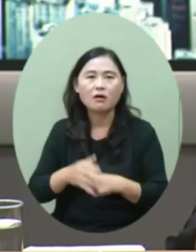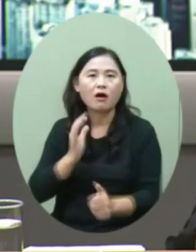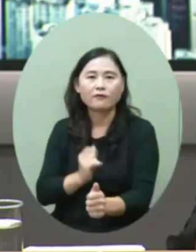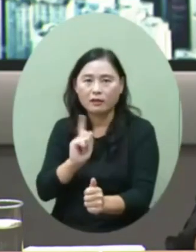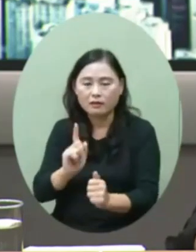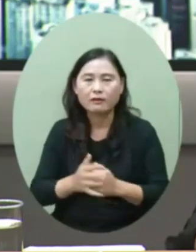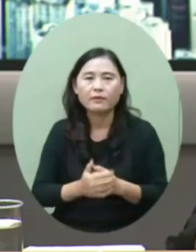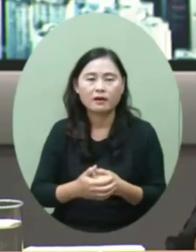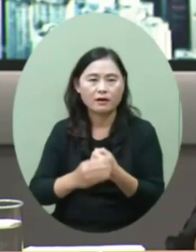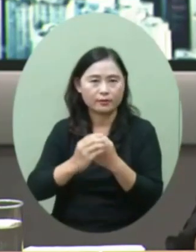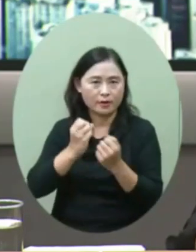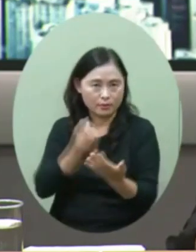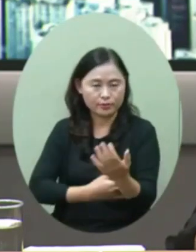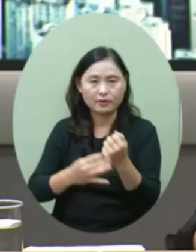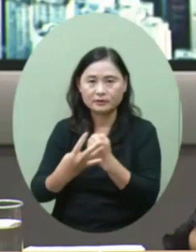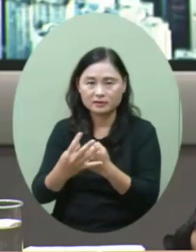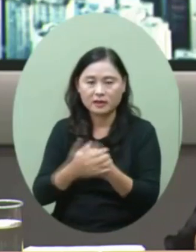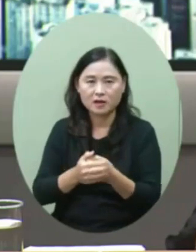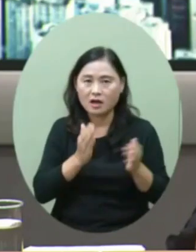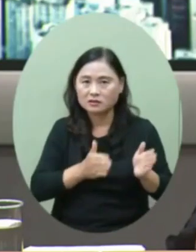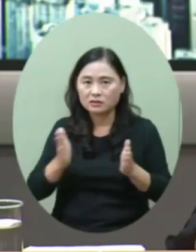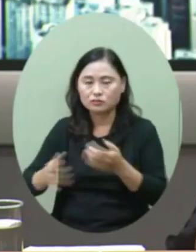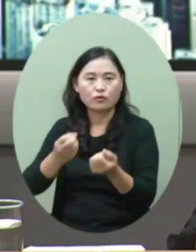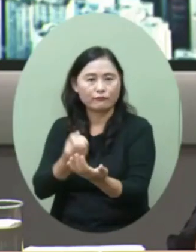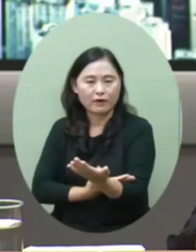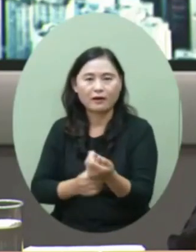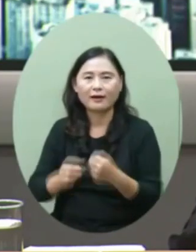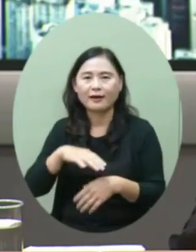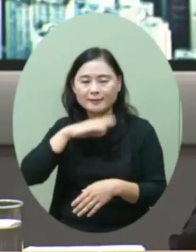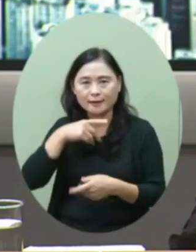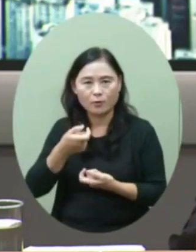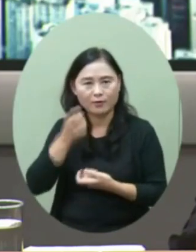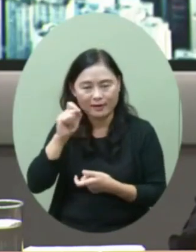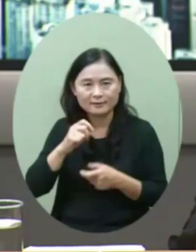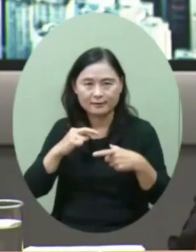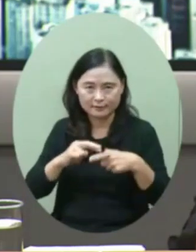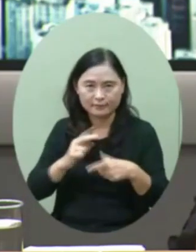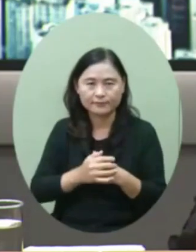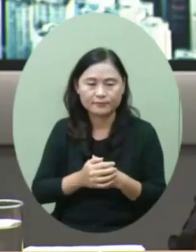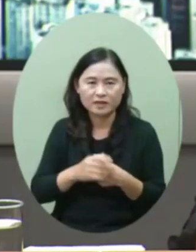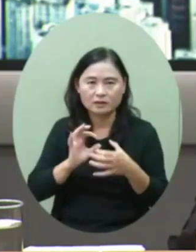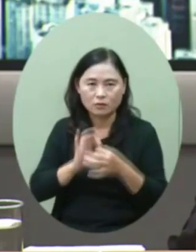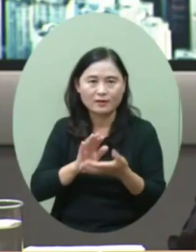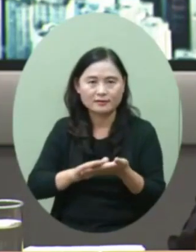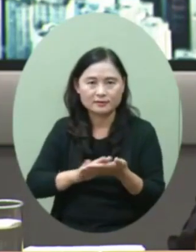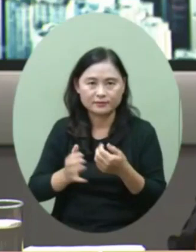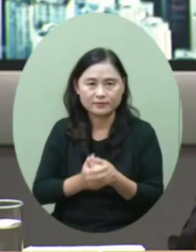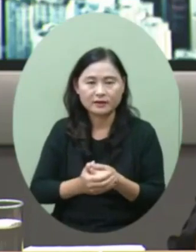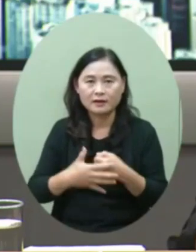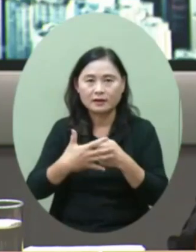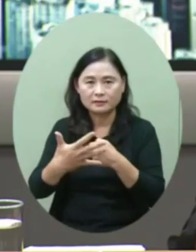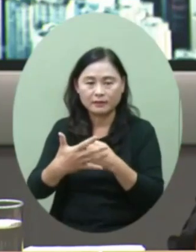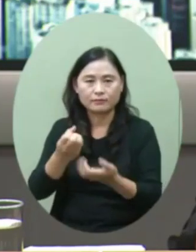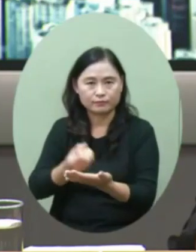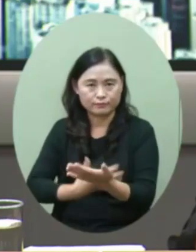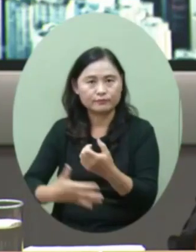penalties. And in Chapter 4, you can see the procedural law, and I will brief you on the